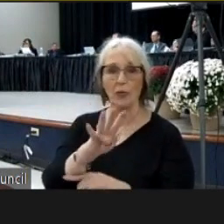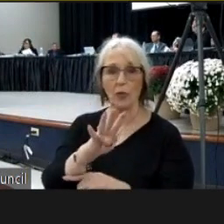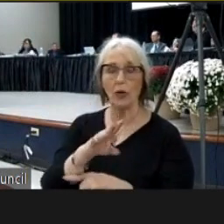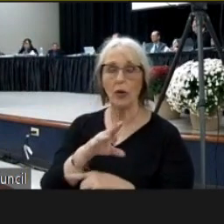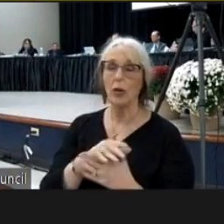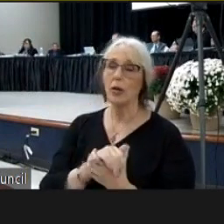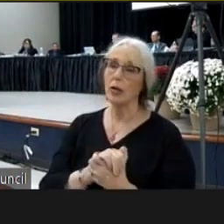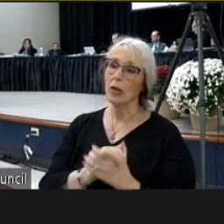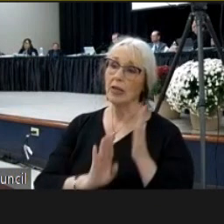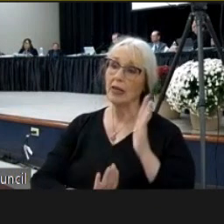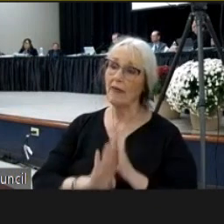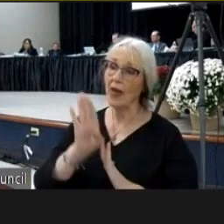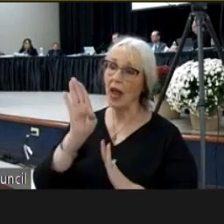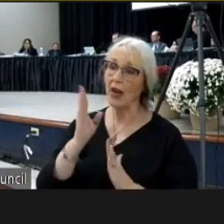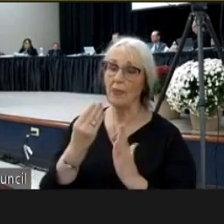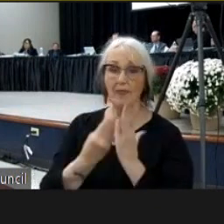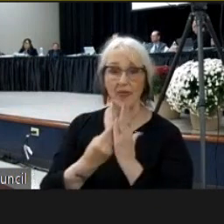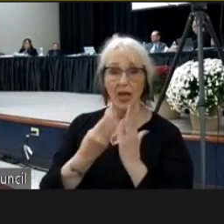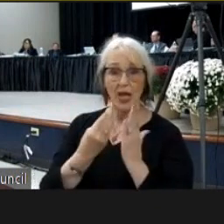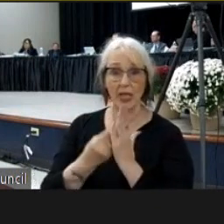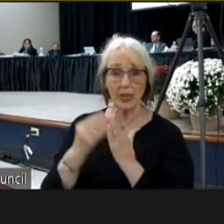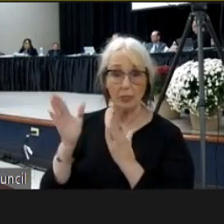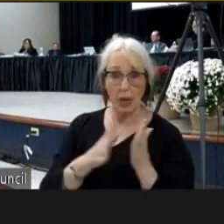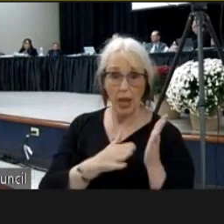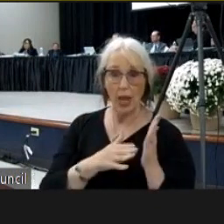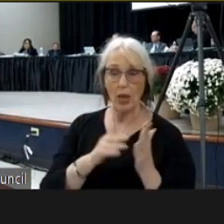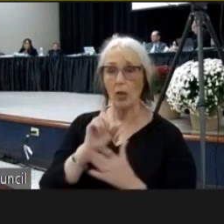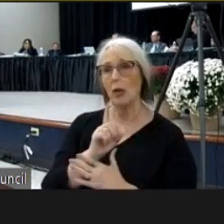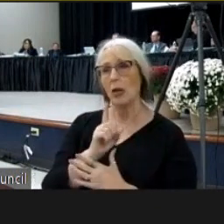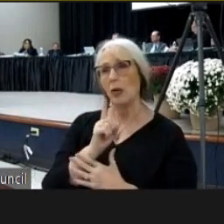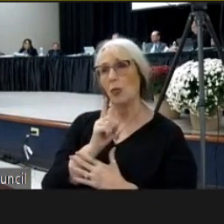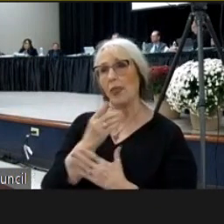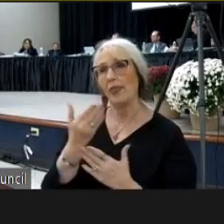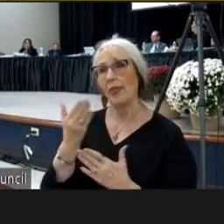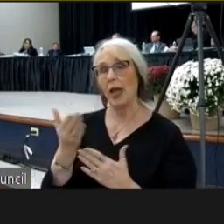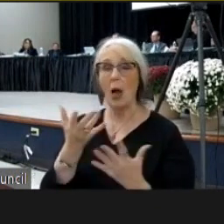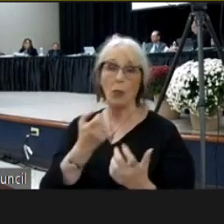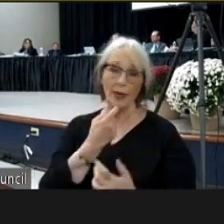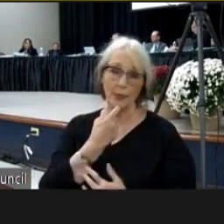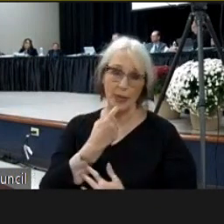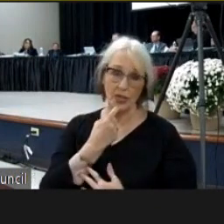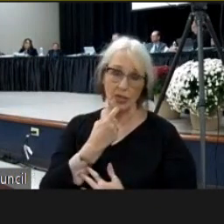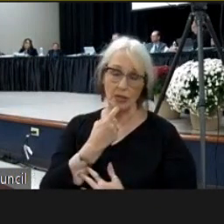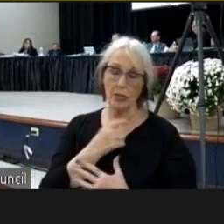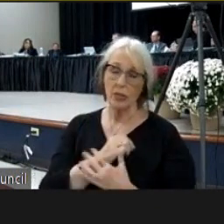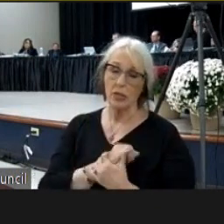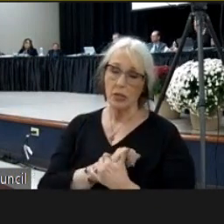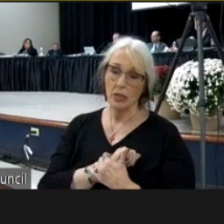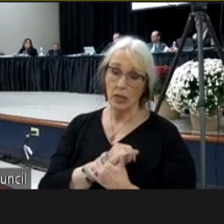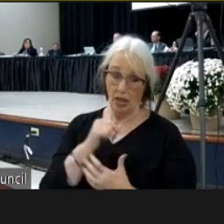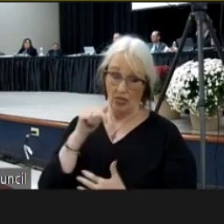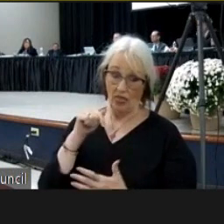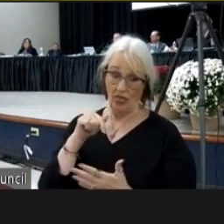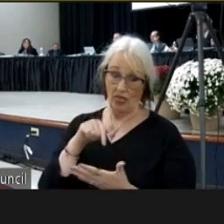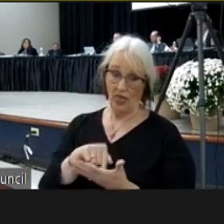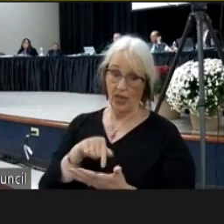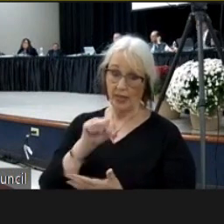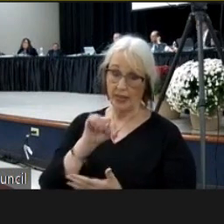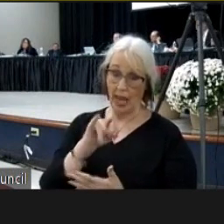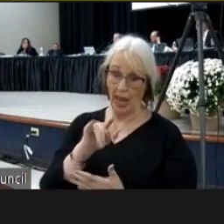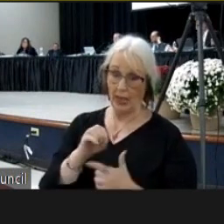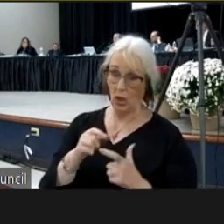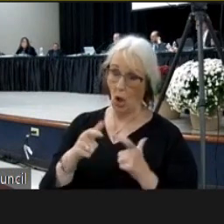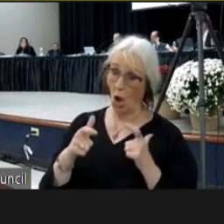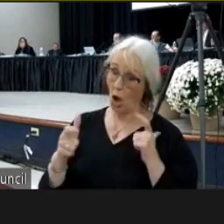that development funding strategy, one thing of note that I just want to mention here is because this site is larger and has